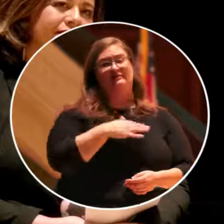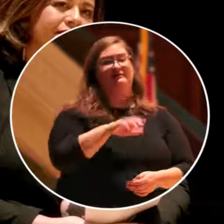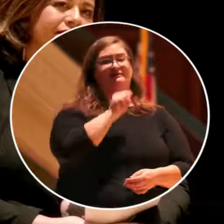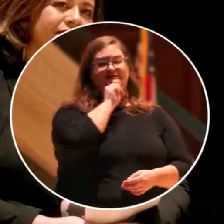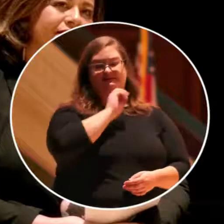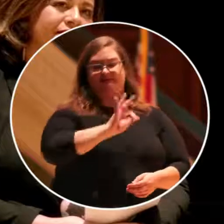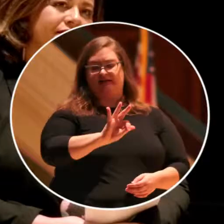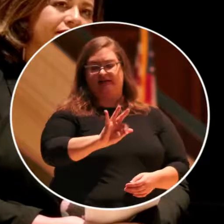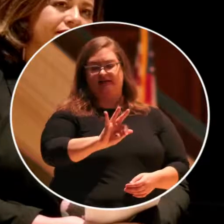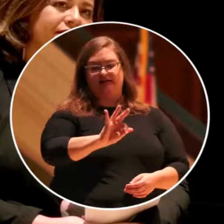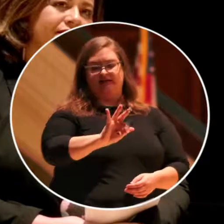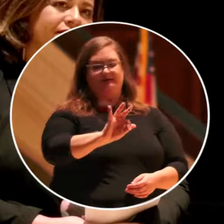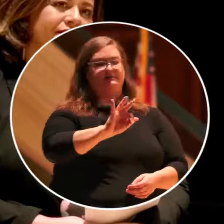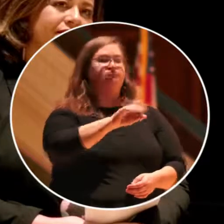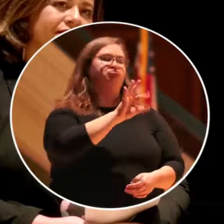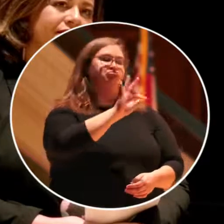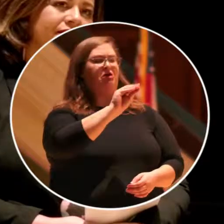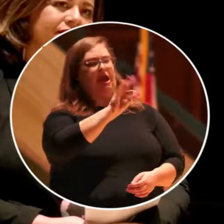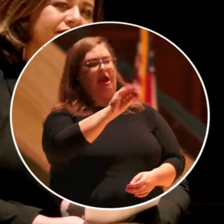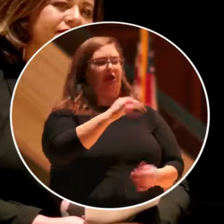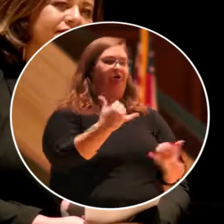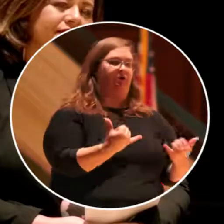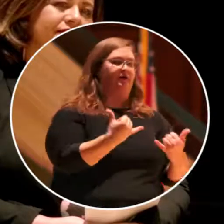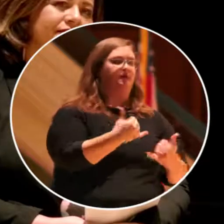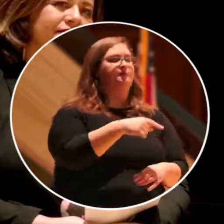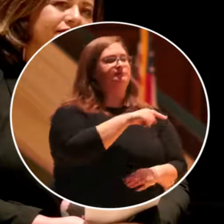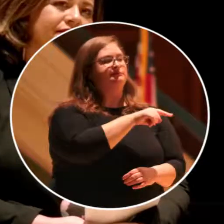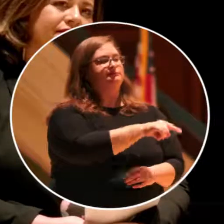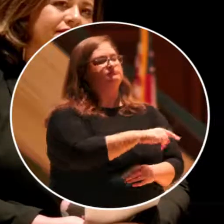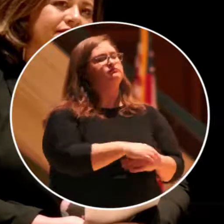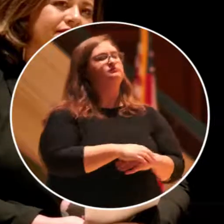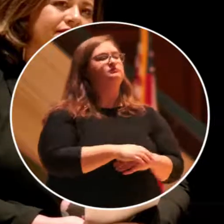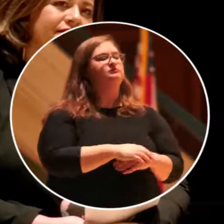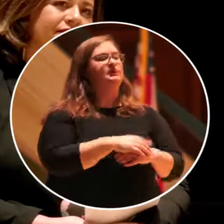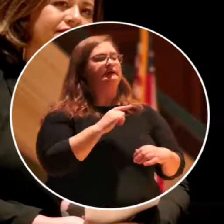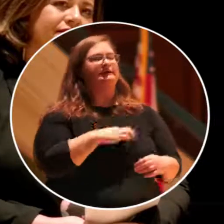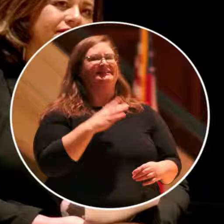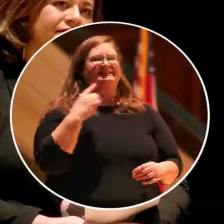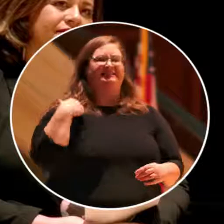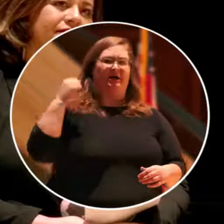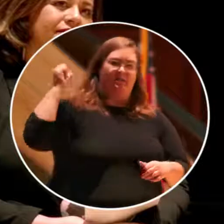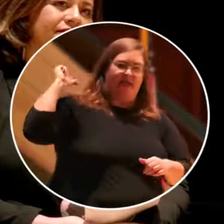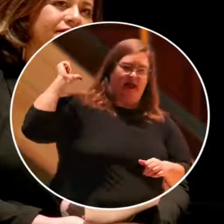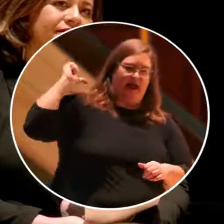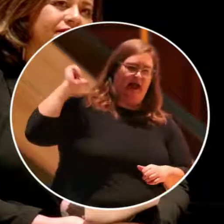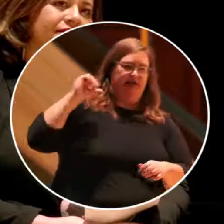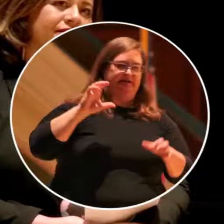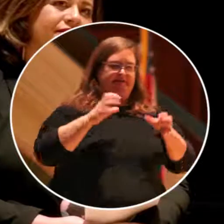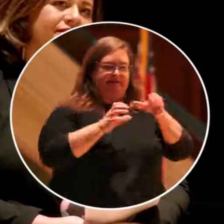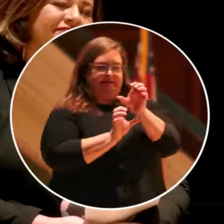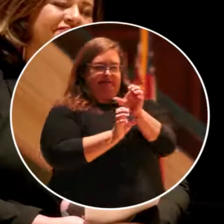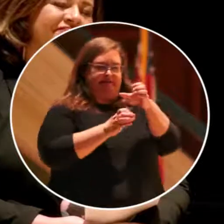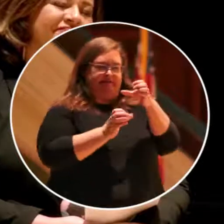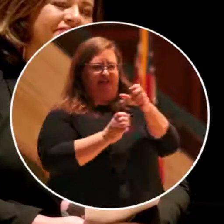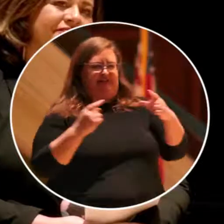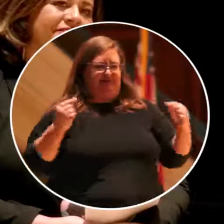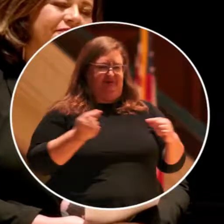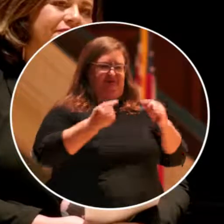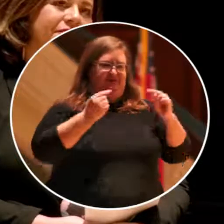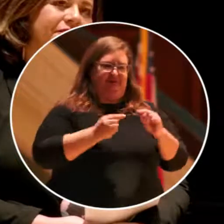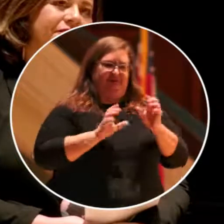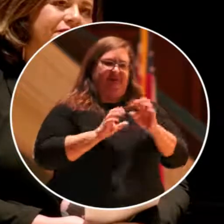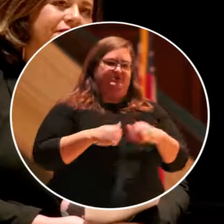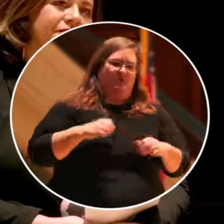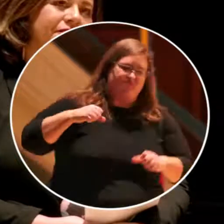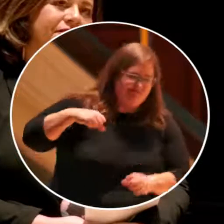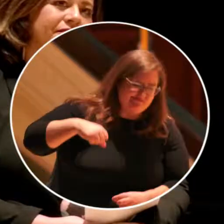disc disease. She used to be my height, but now I stand half a foot taller. She looks like she